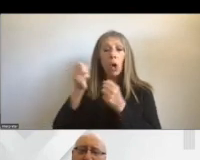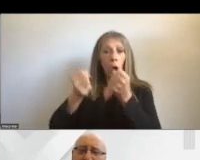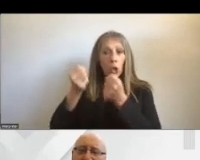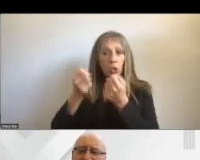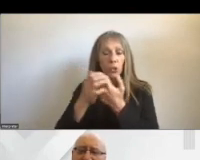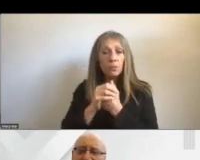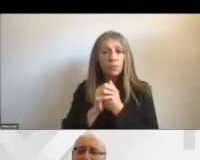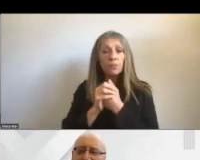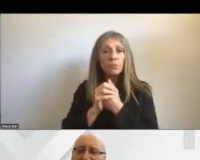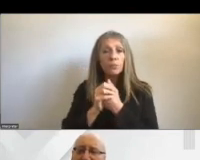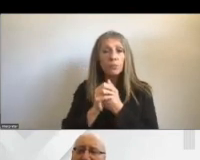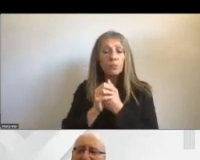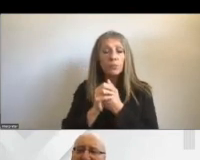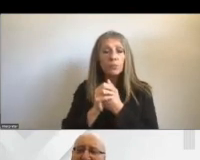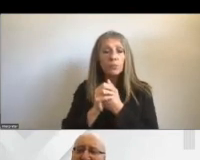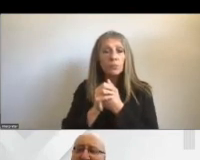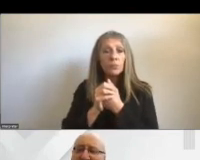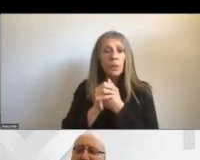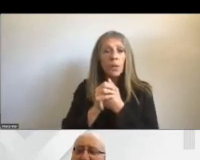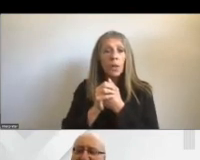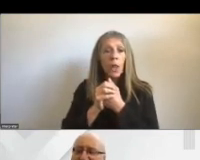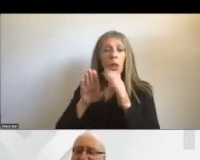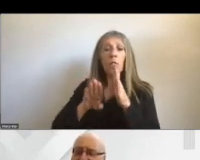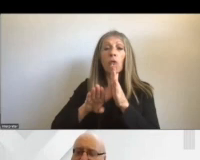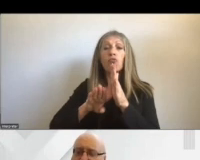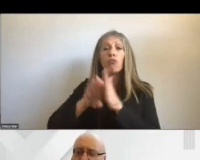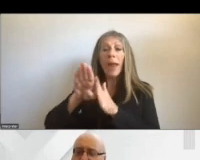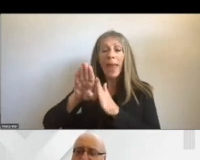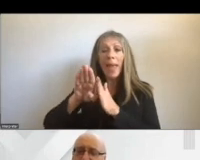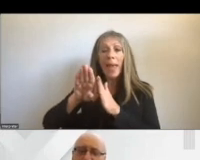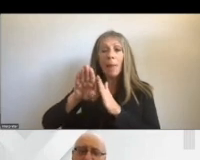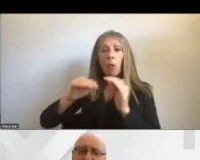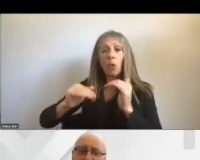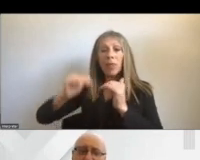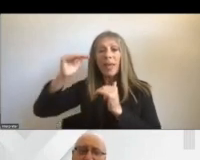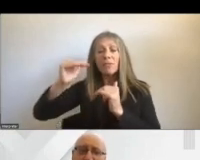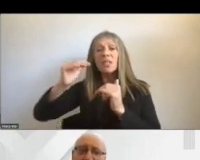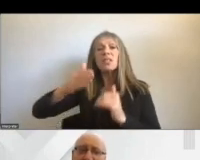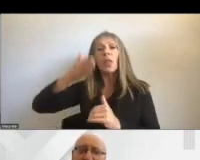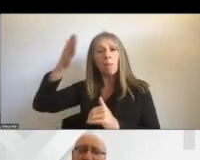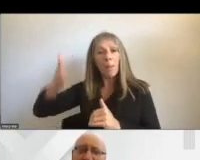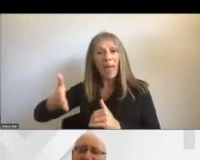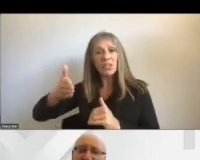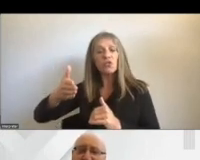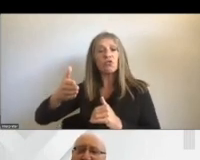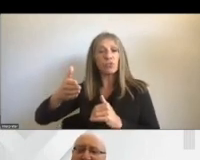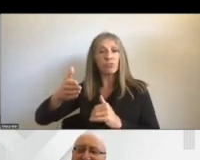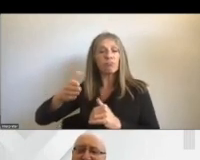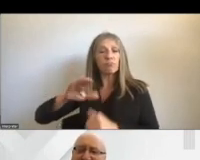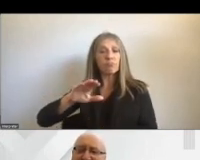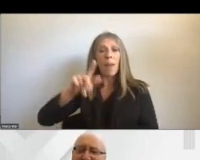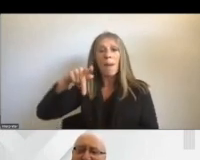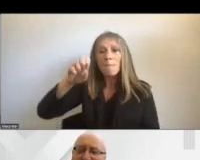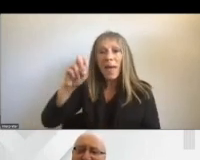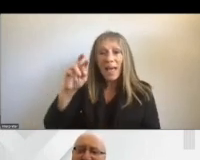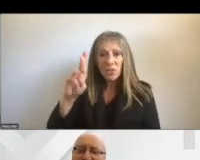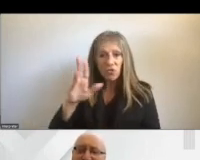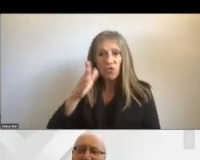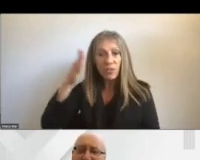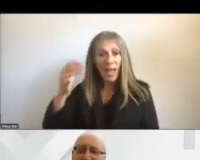the parking space, a parallel parking space. That parallel parking space be 24 feet long minimum